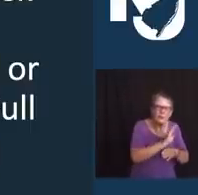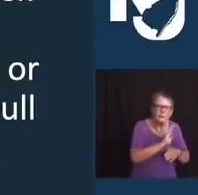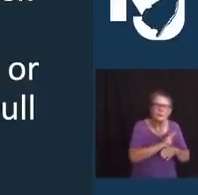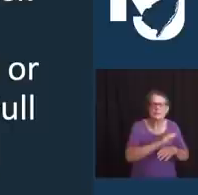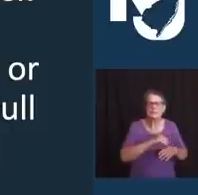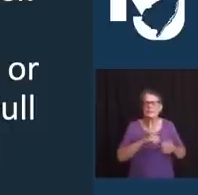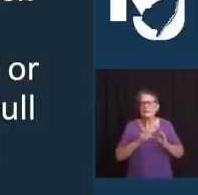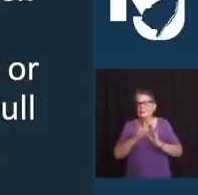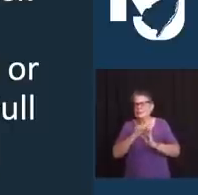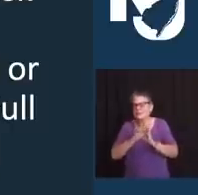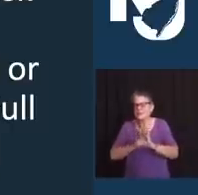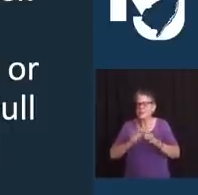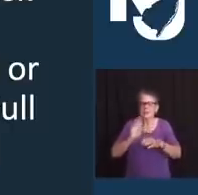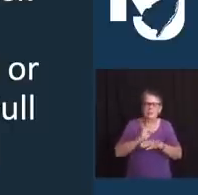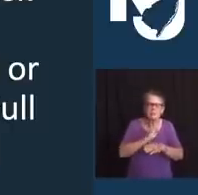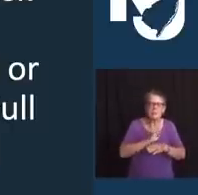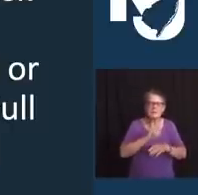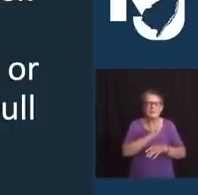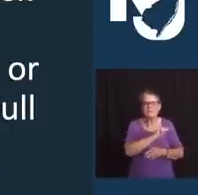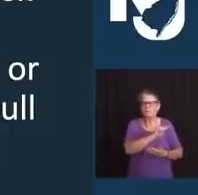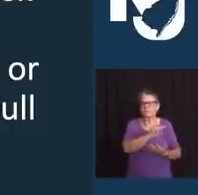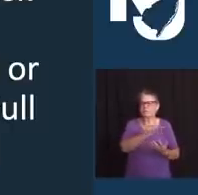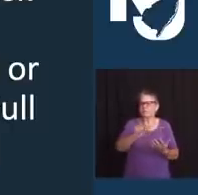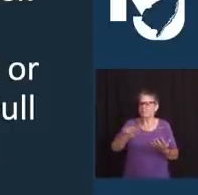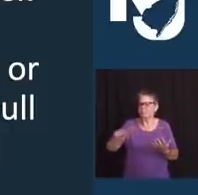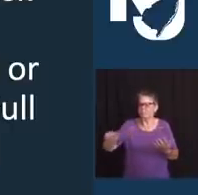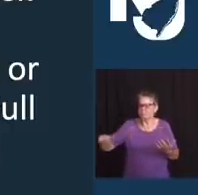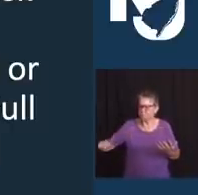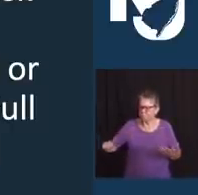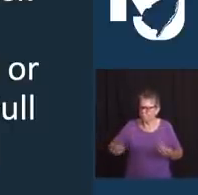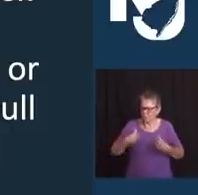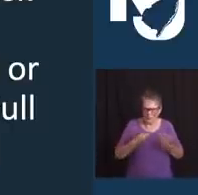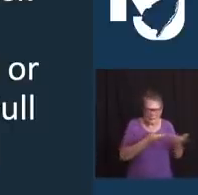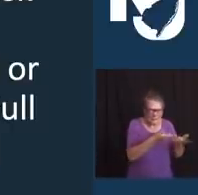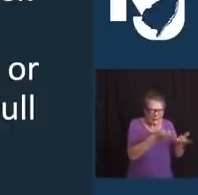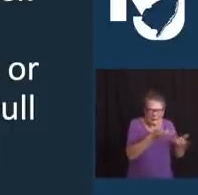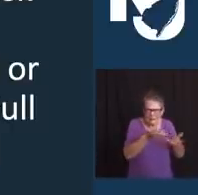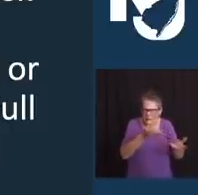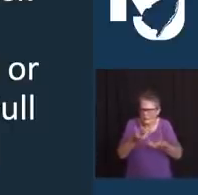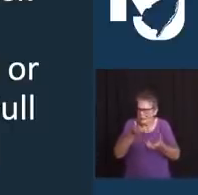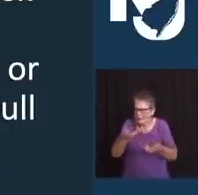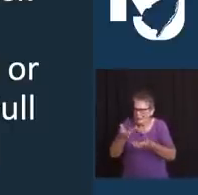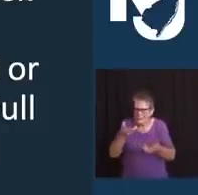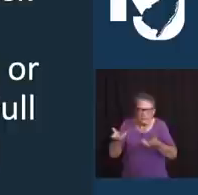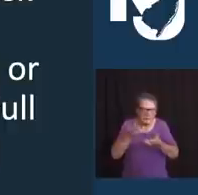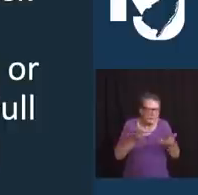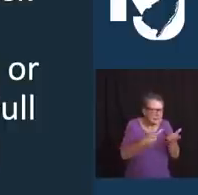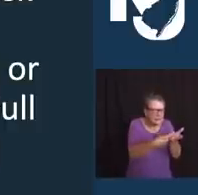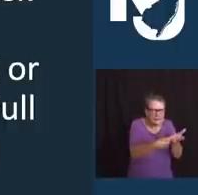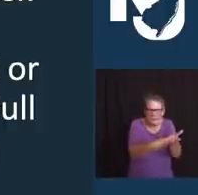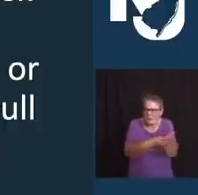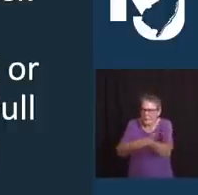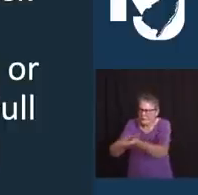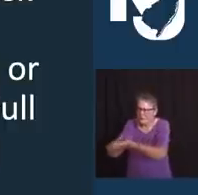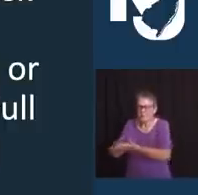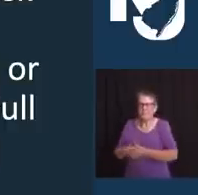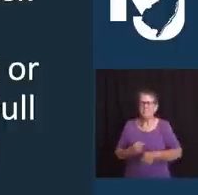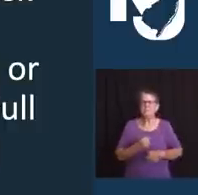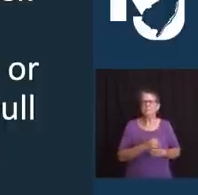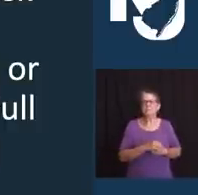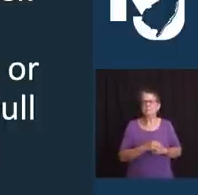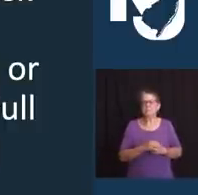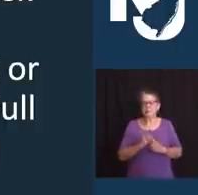within impacted industries and locations, local officials, and members of our cabinet. We will